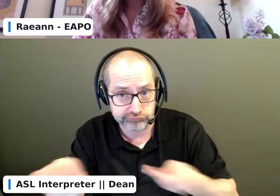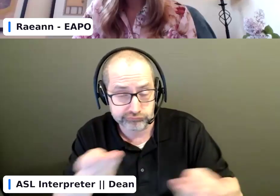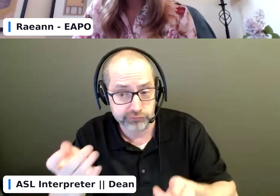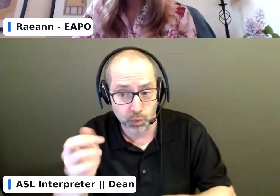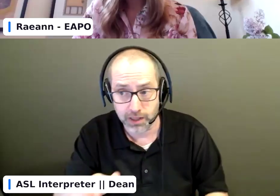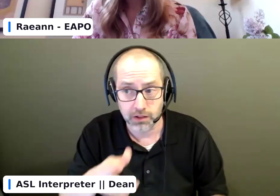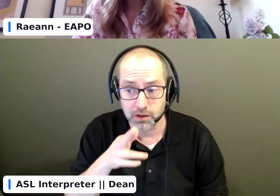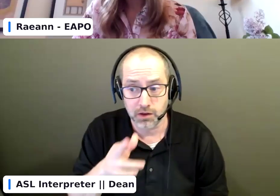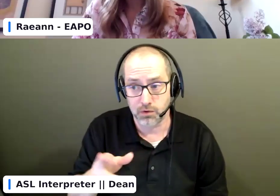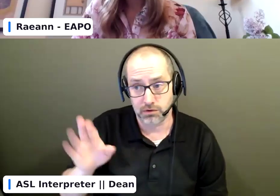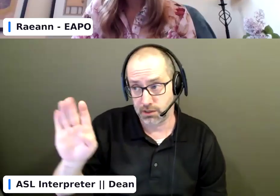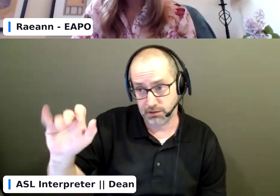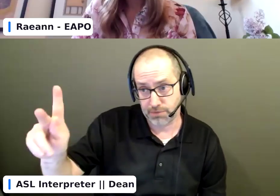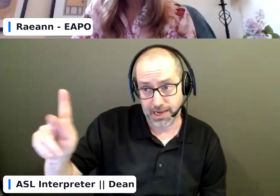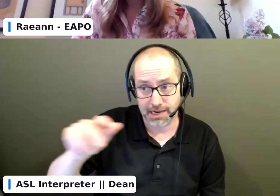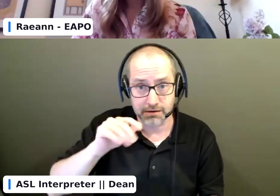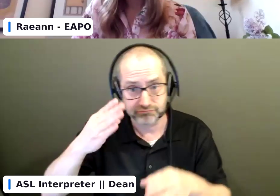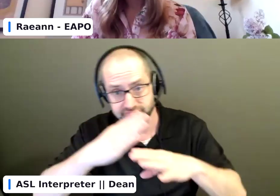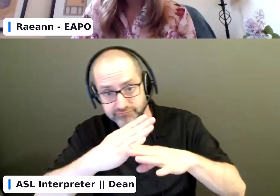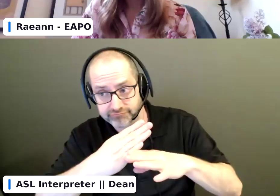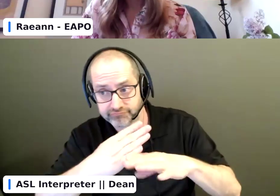that the person's allowed to have?